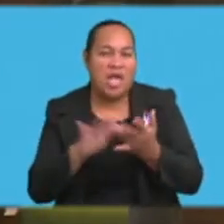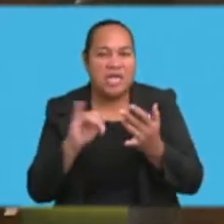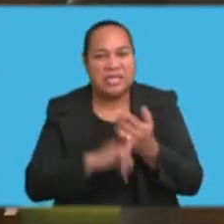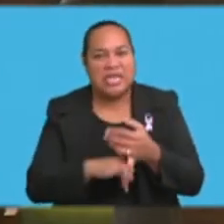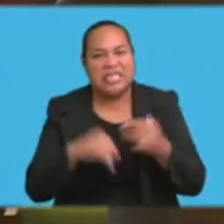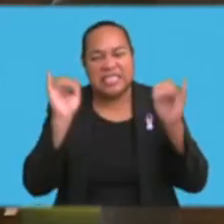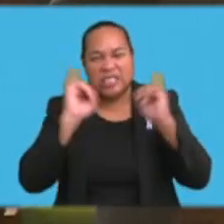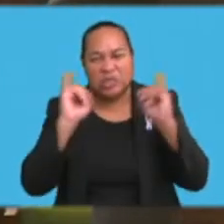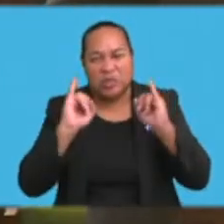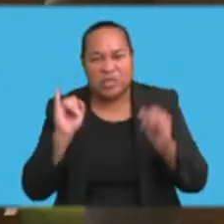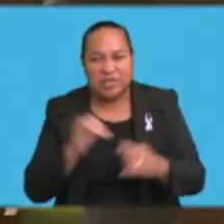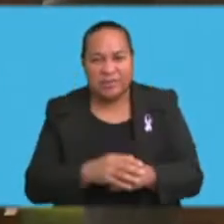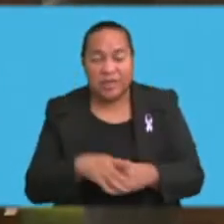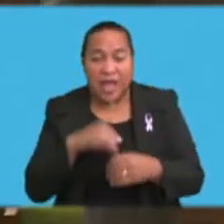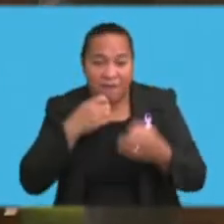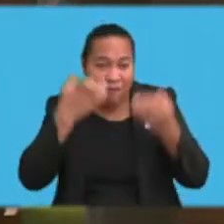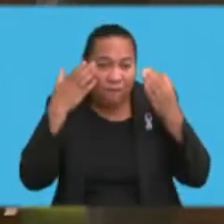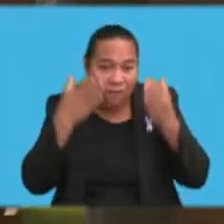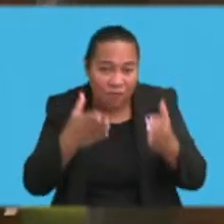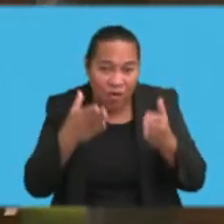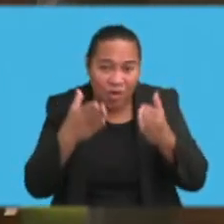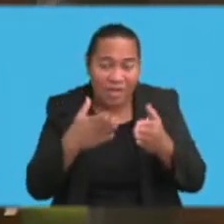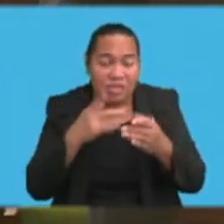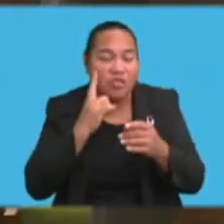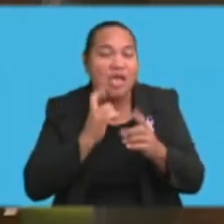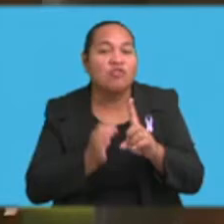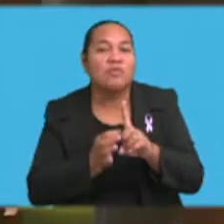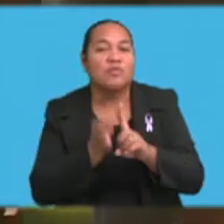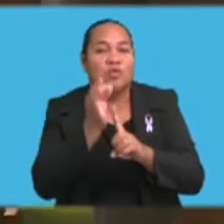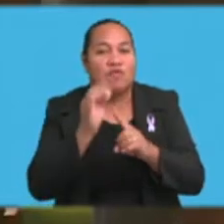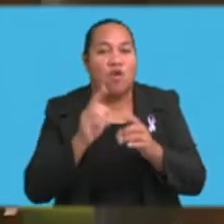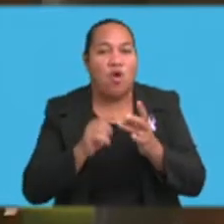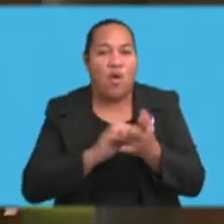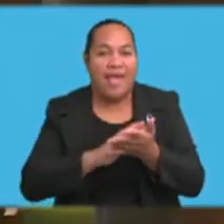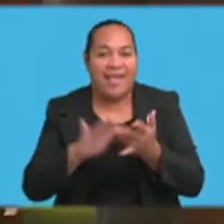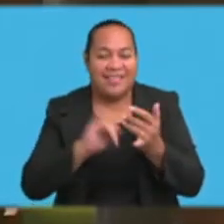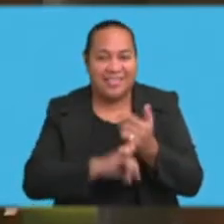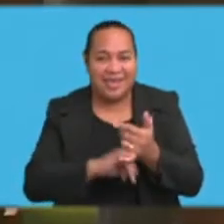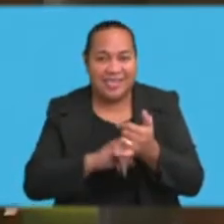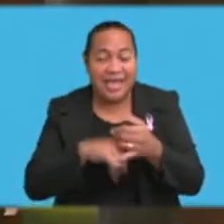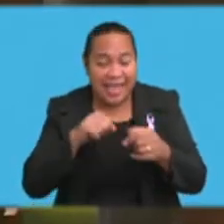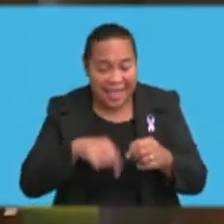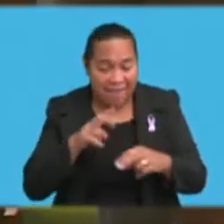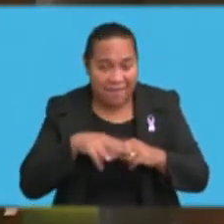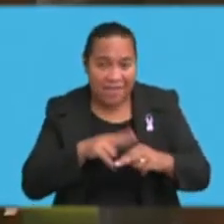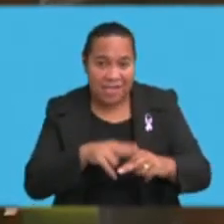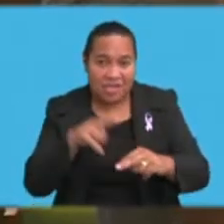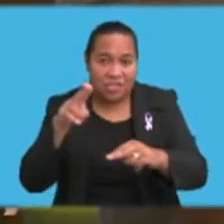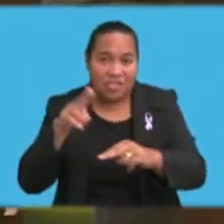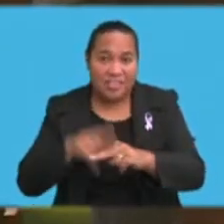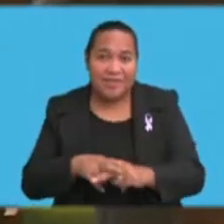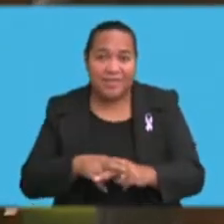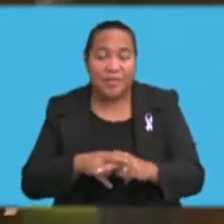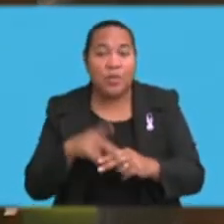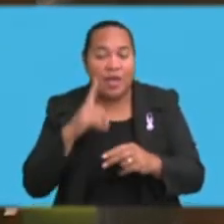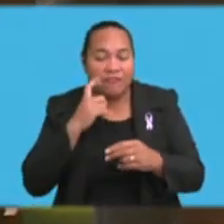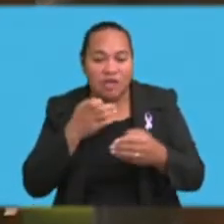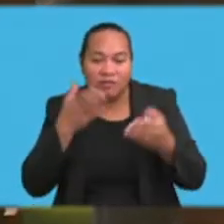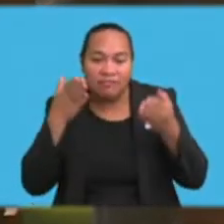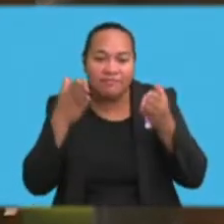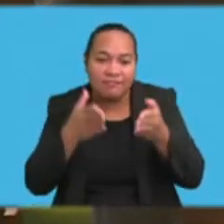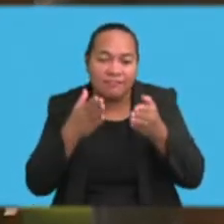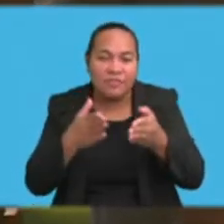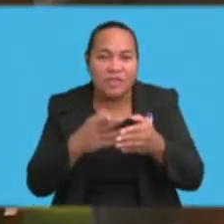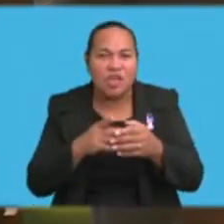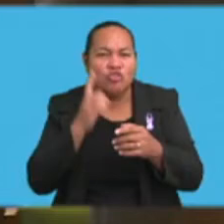Around the world, there's a focus on improving OHS around the world, and here in Fiji, we also have that emphasis on trying to